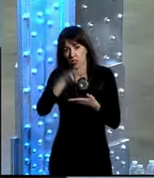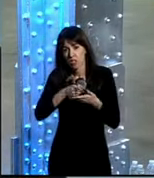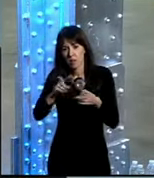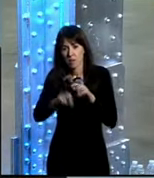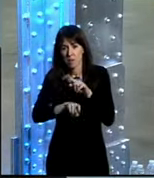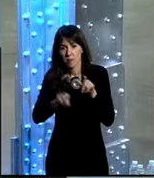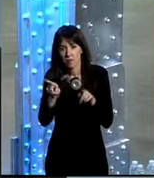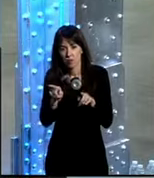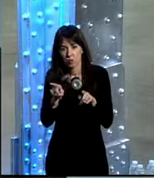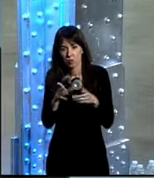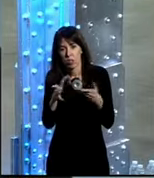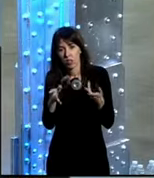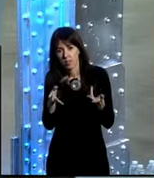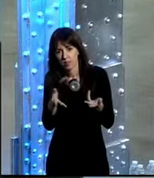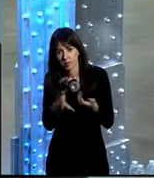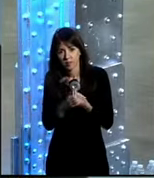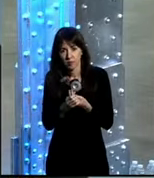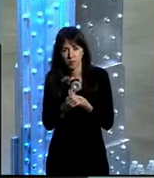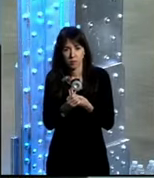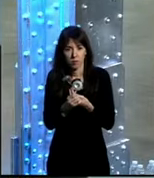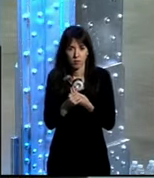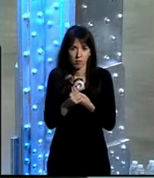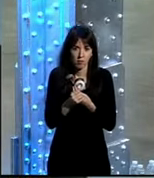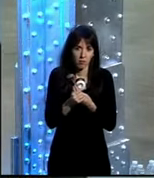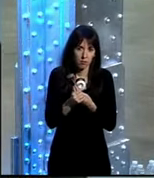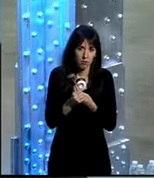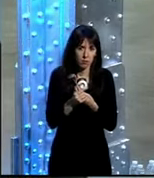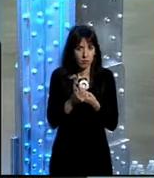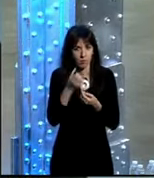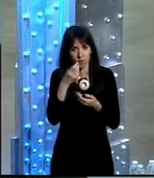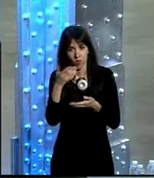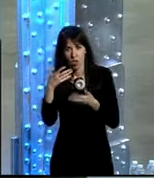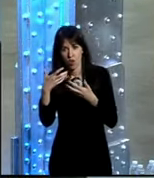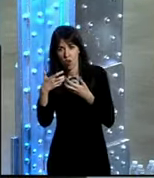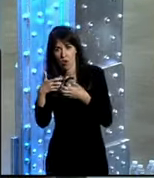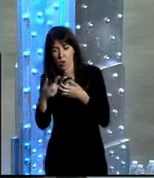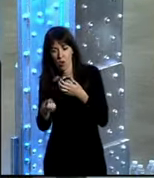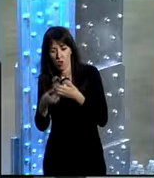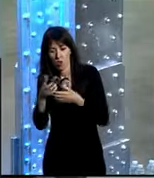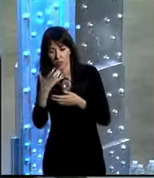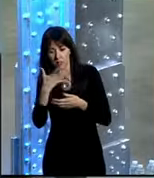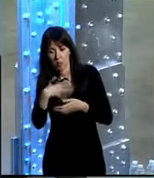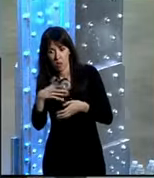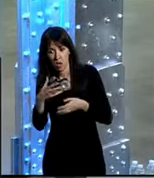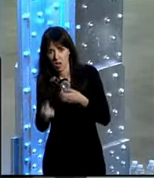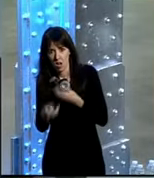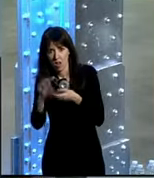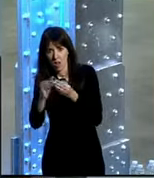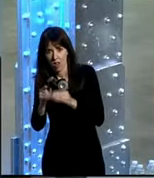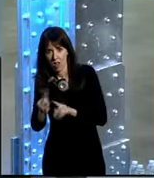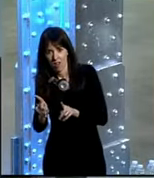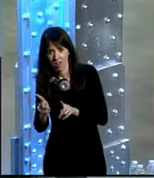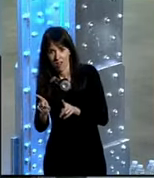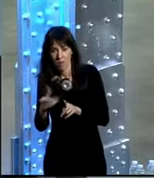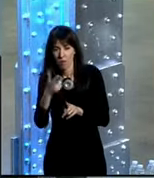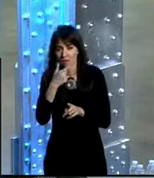then don't create robots that can do that, or But I mean, it's not as simple as that.